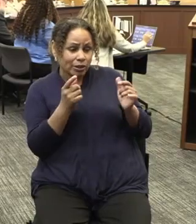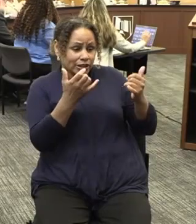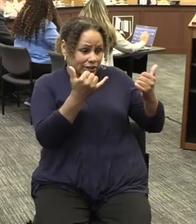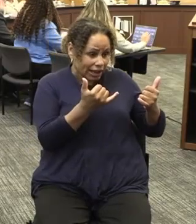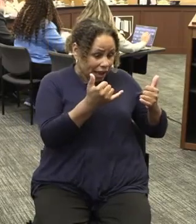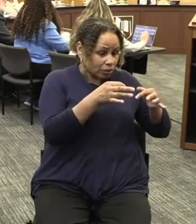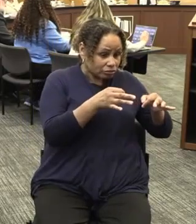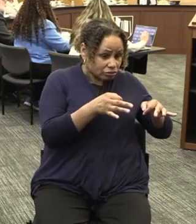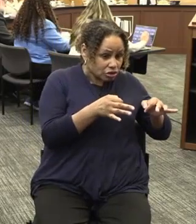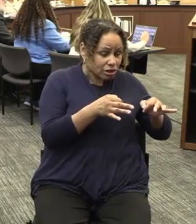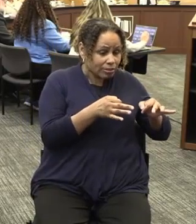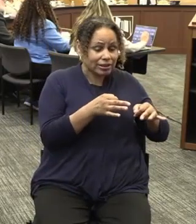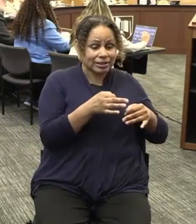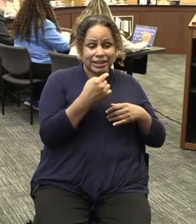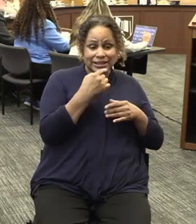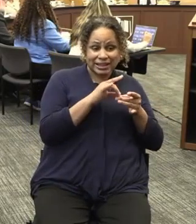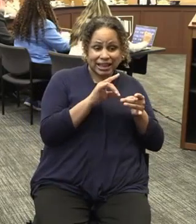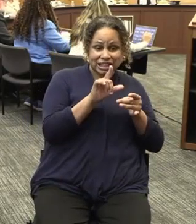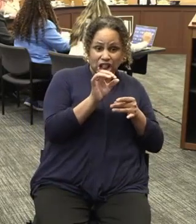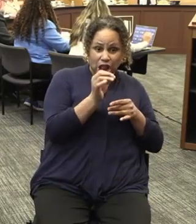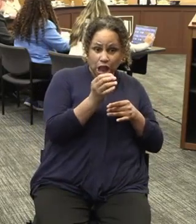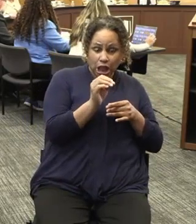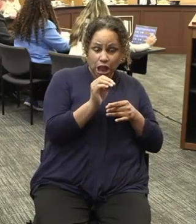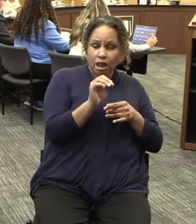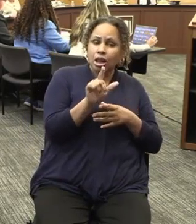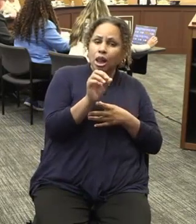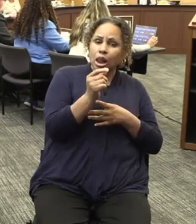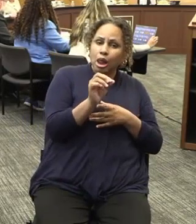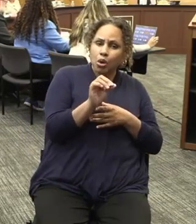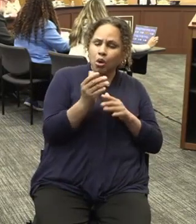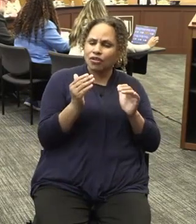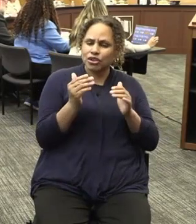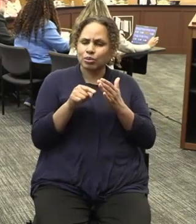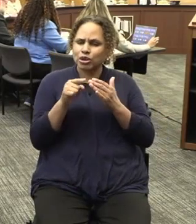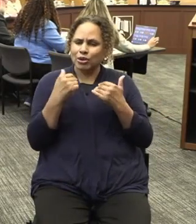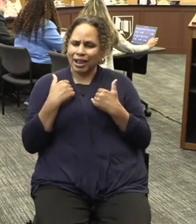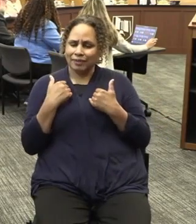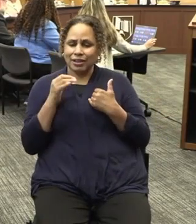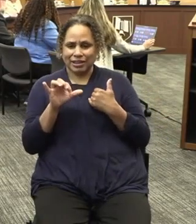says logo versus what you got. That's what I'm asking. Thank you.